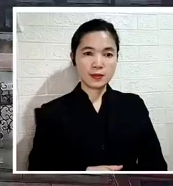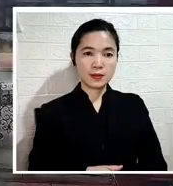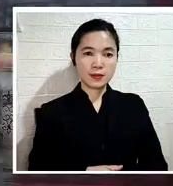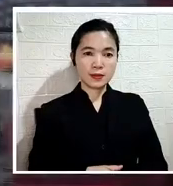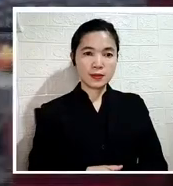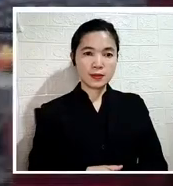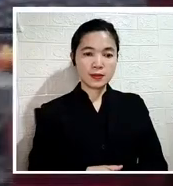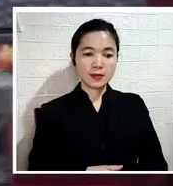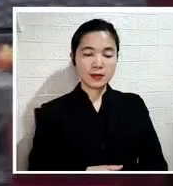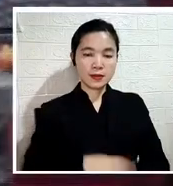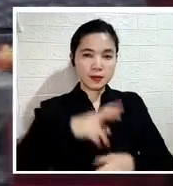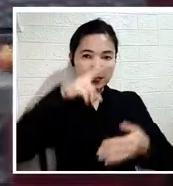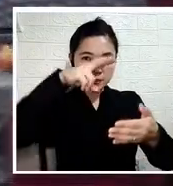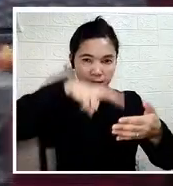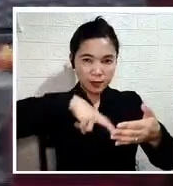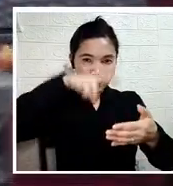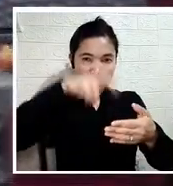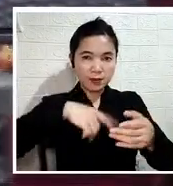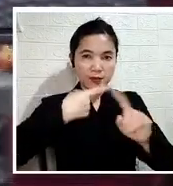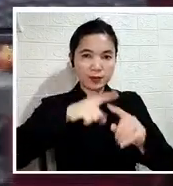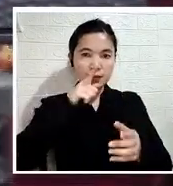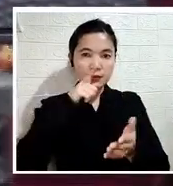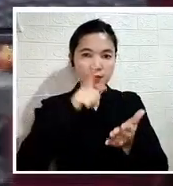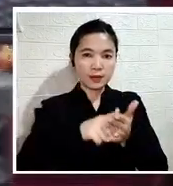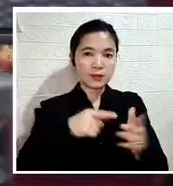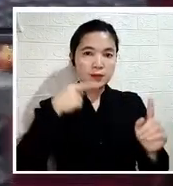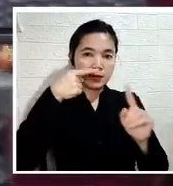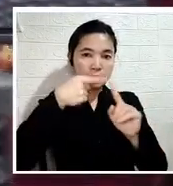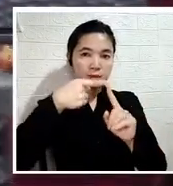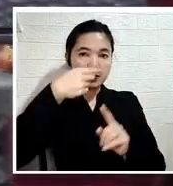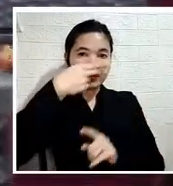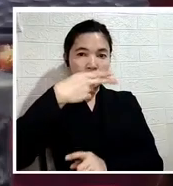A reading from the letter to the Hebrews.